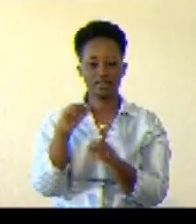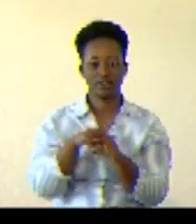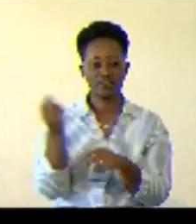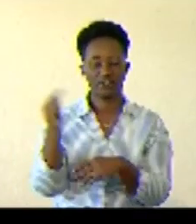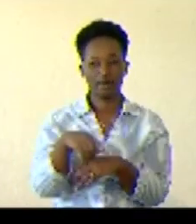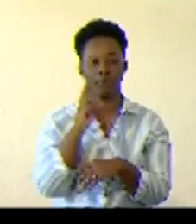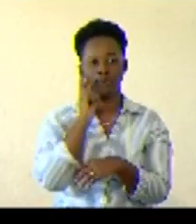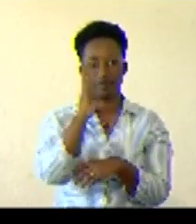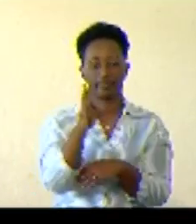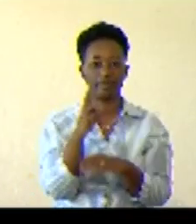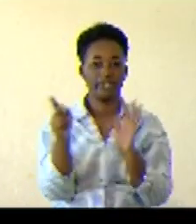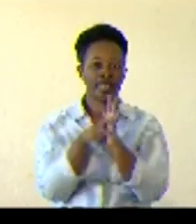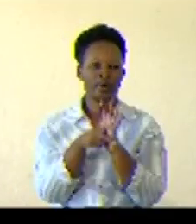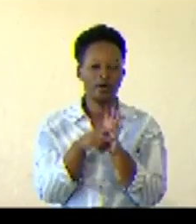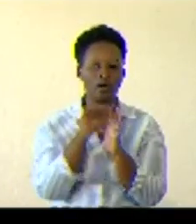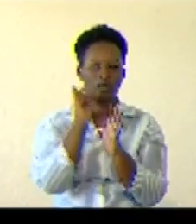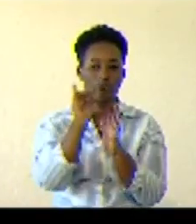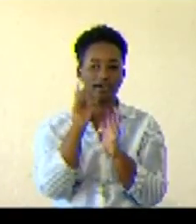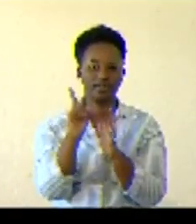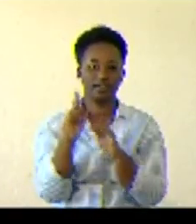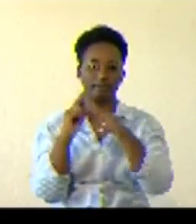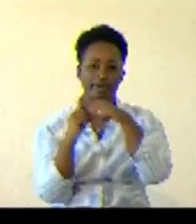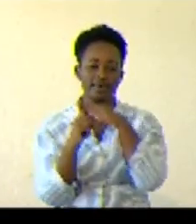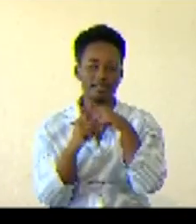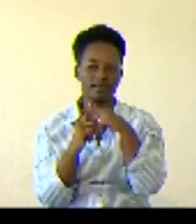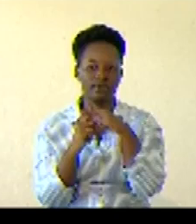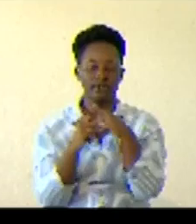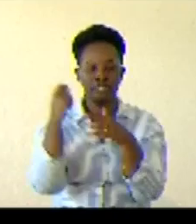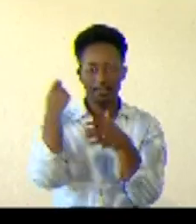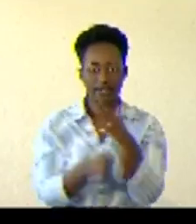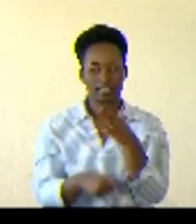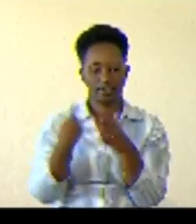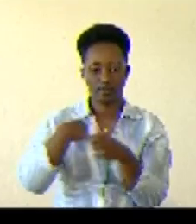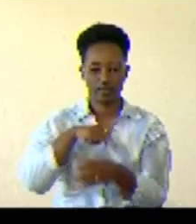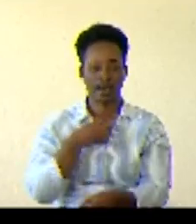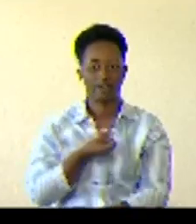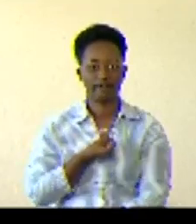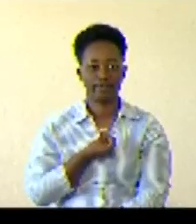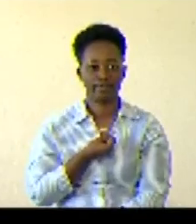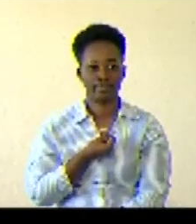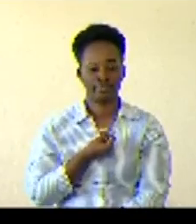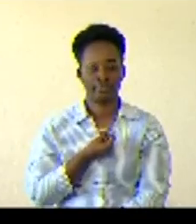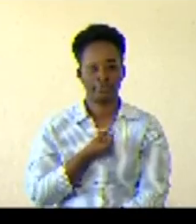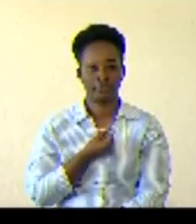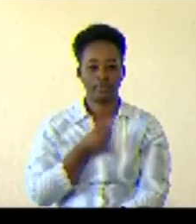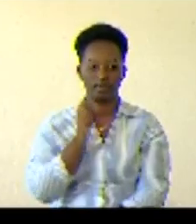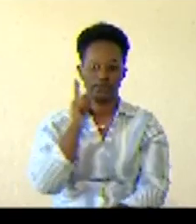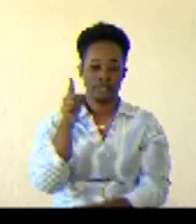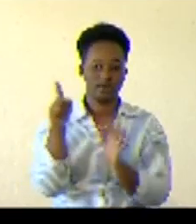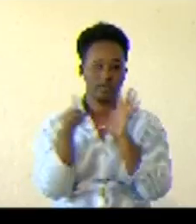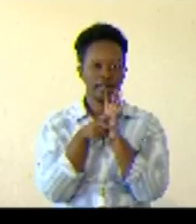will be your disposable income, then plus the taxes that we have. So this will